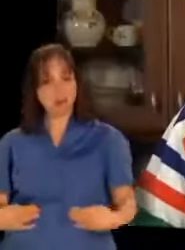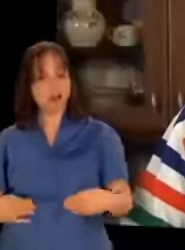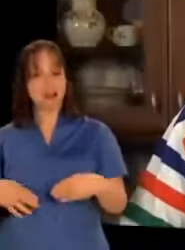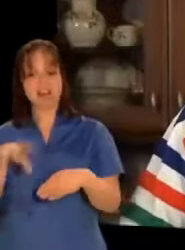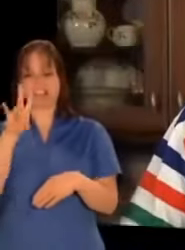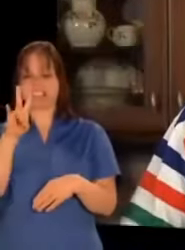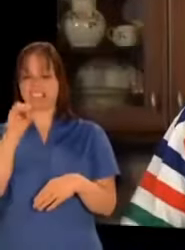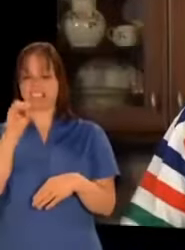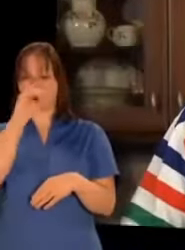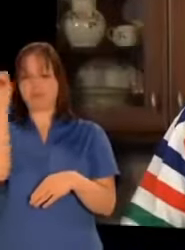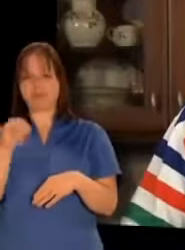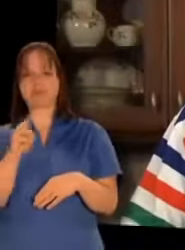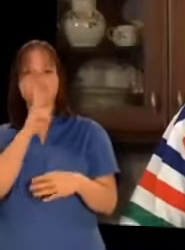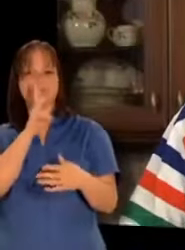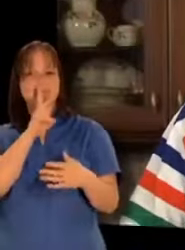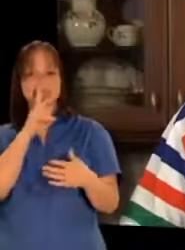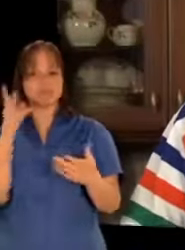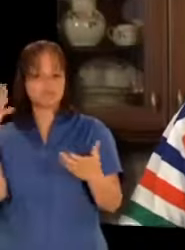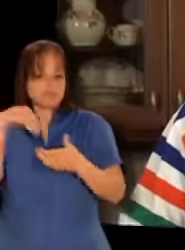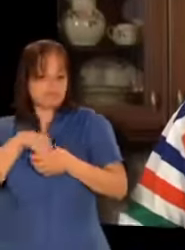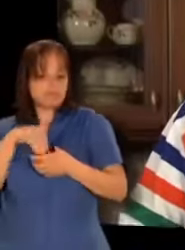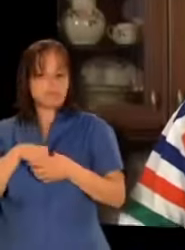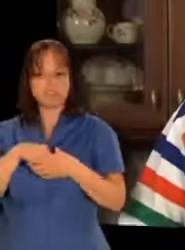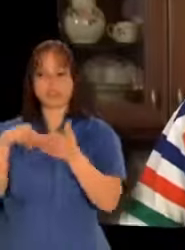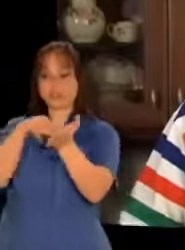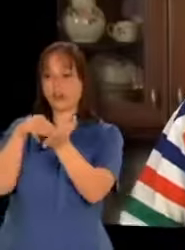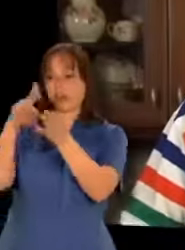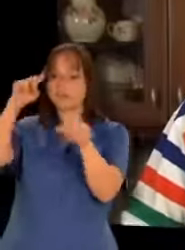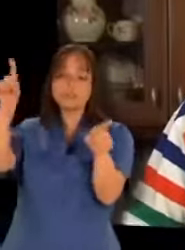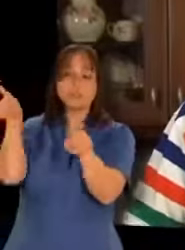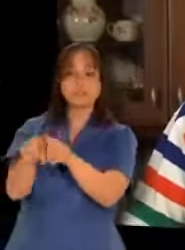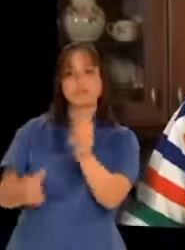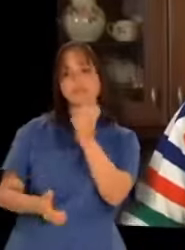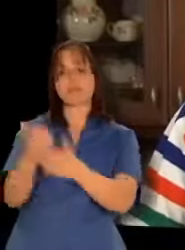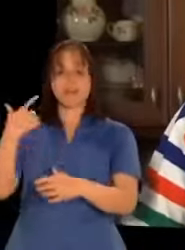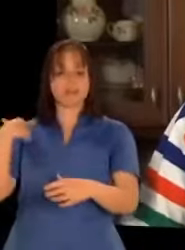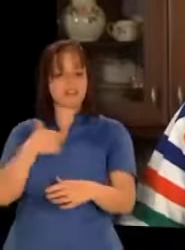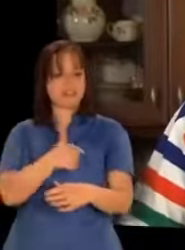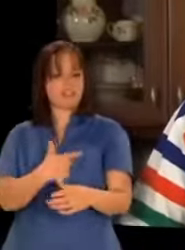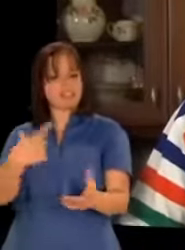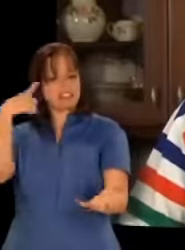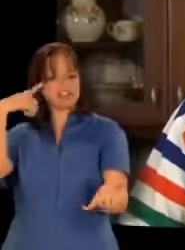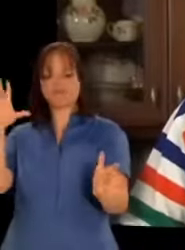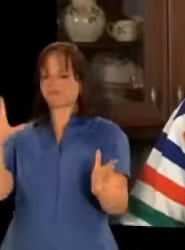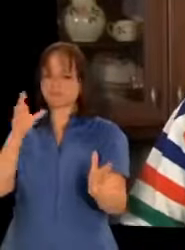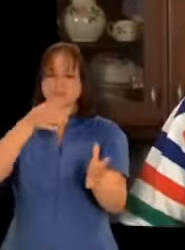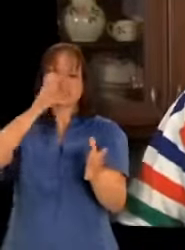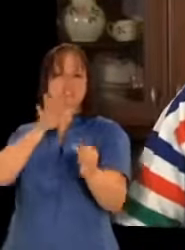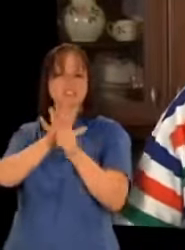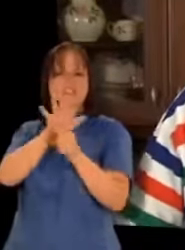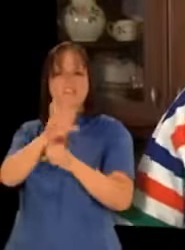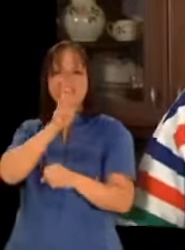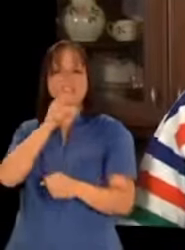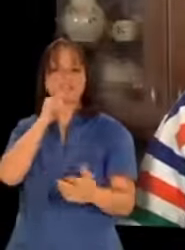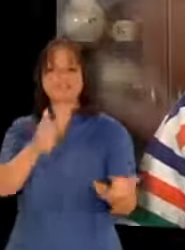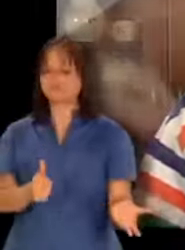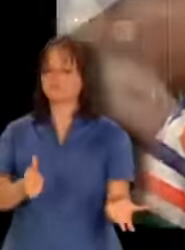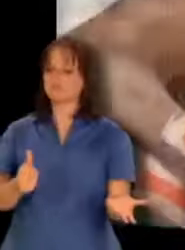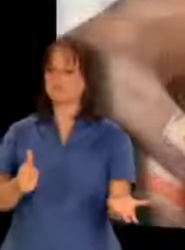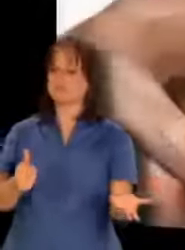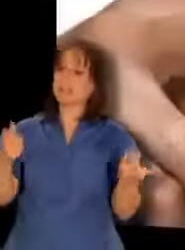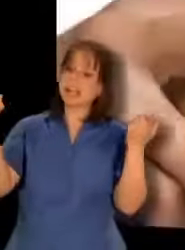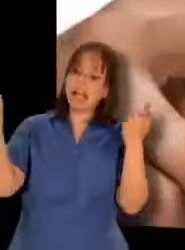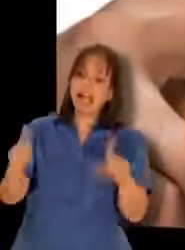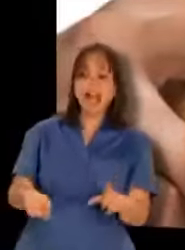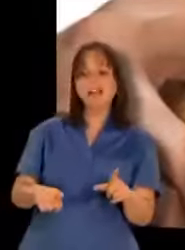about 70% water. And doctors agree most of us just don't drink enough water. For a lot of people, the daily diet